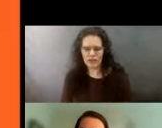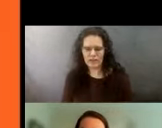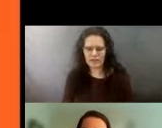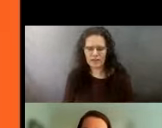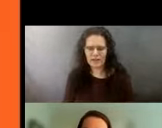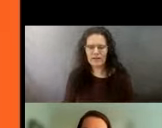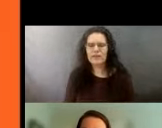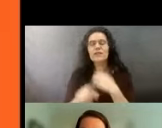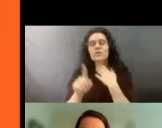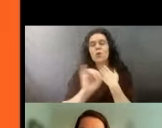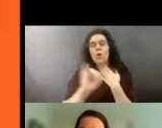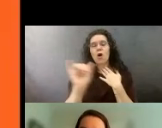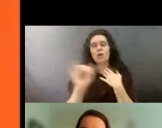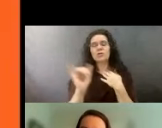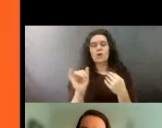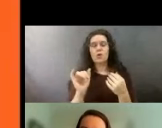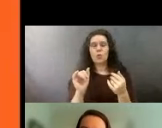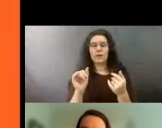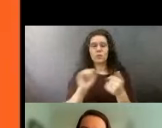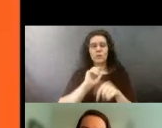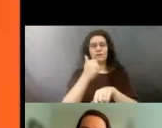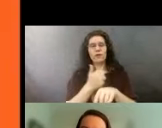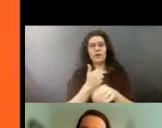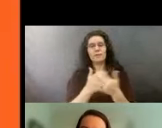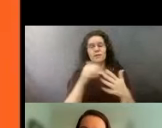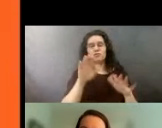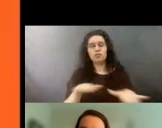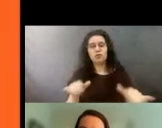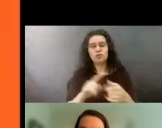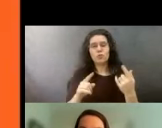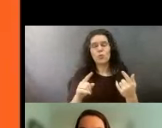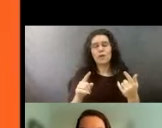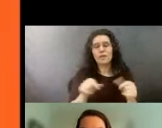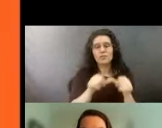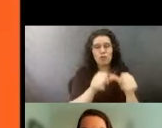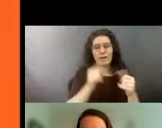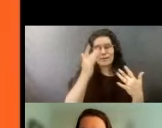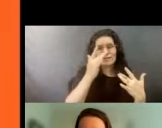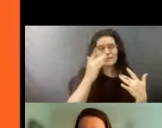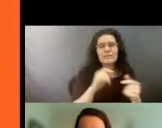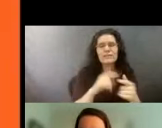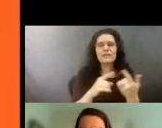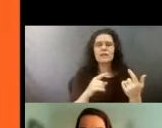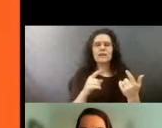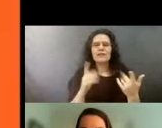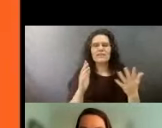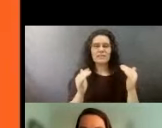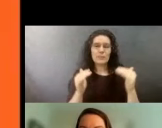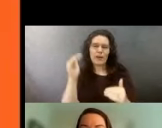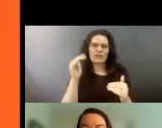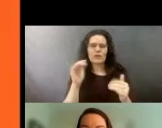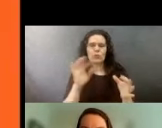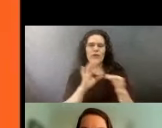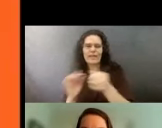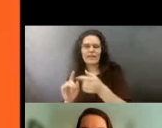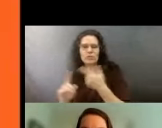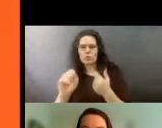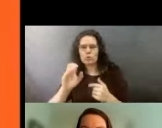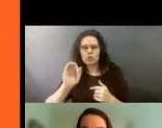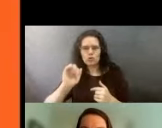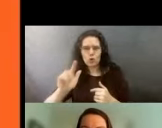chronic diseases or disabilities are also at increased risk for health disparities related to social determinants of health, right? So all of these factors are not